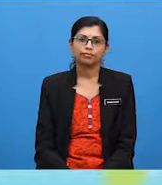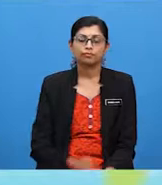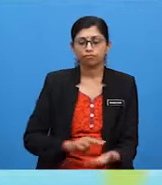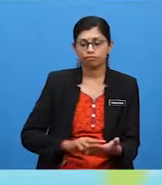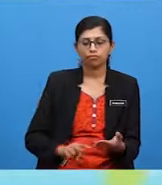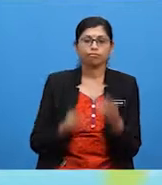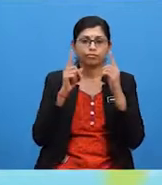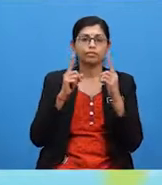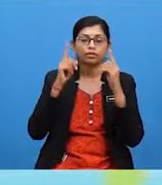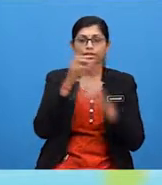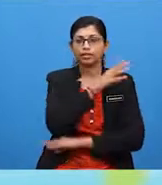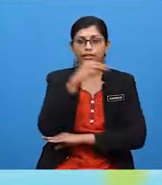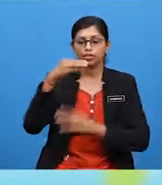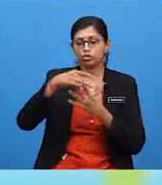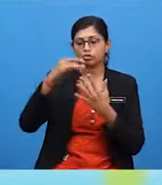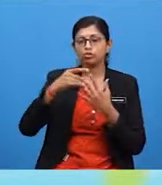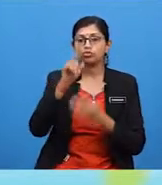So what do you say?